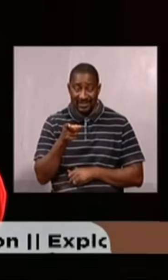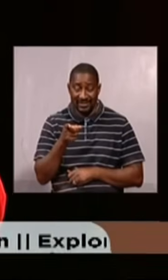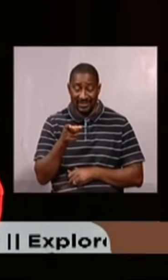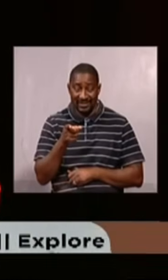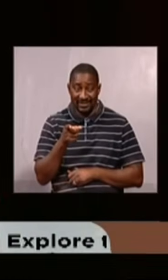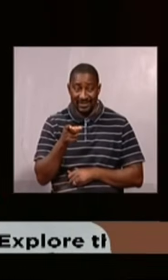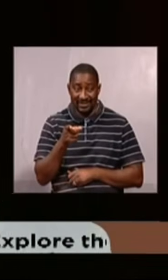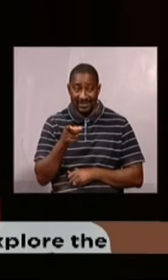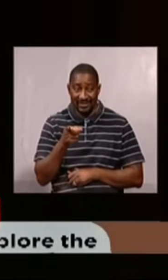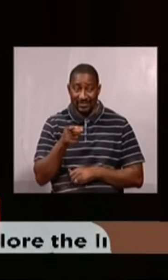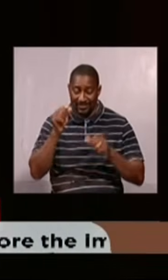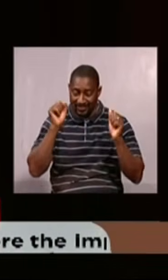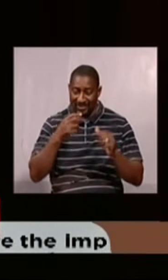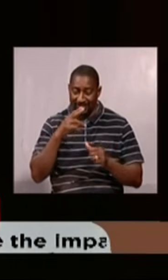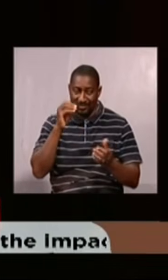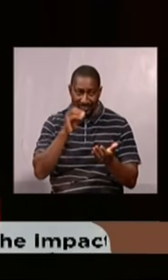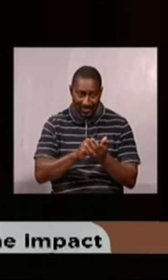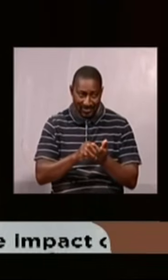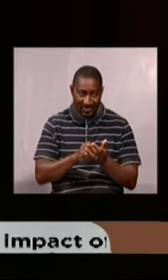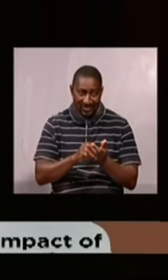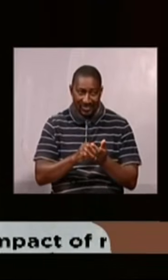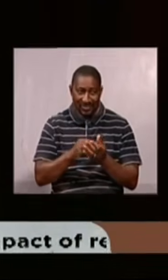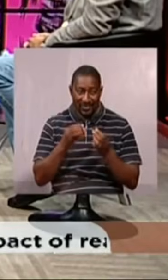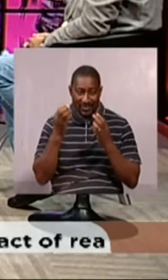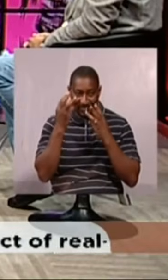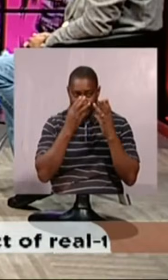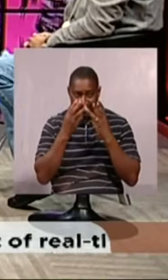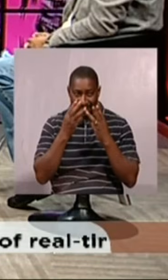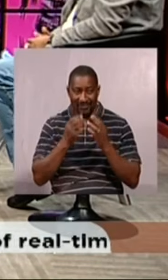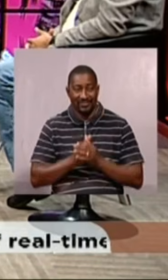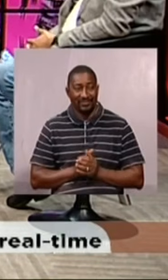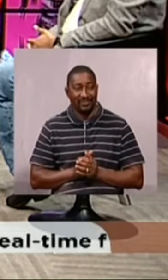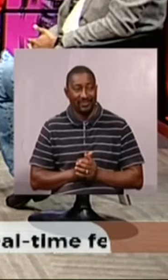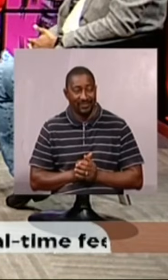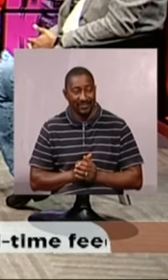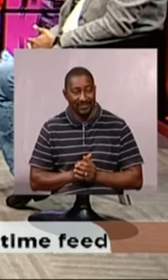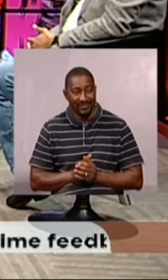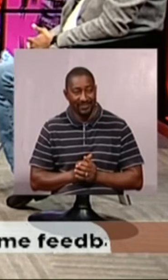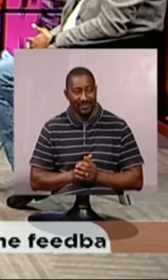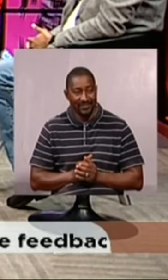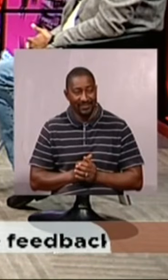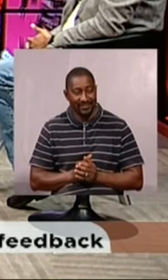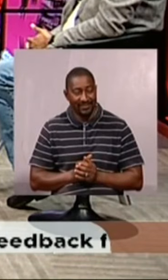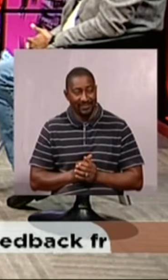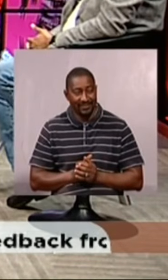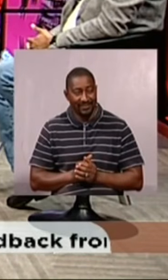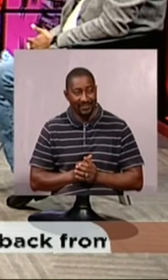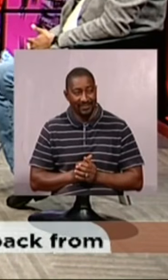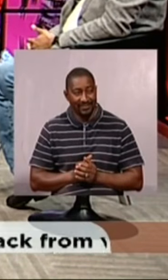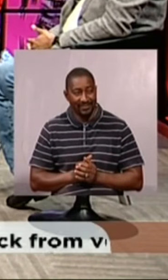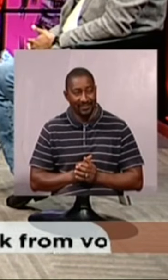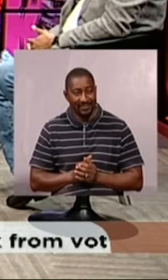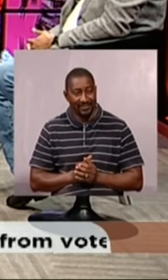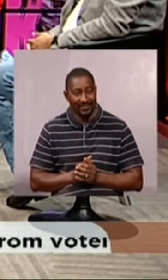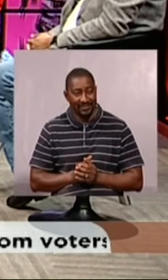somebody's face, do not even post it at all. Don't be a keyboard warrior. It's basics, all right. But we don't do it. Now, we do know for a fact